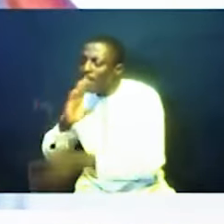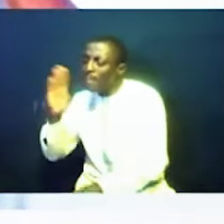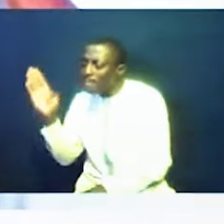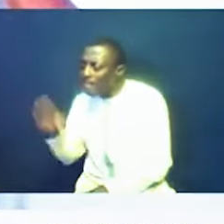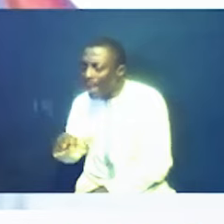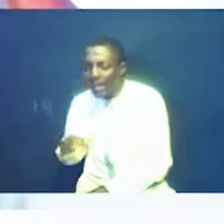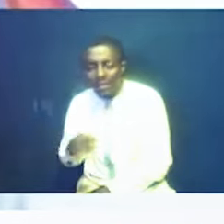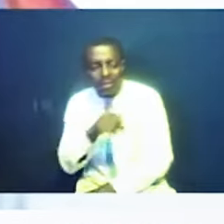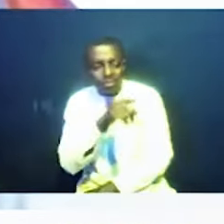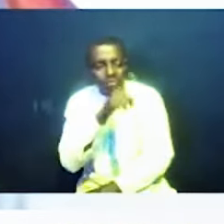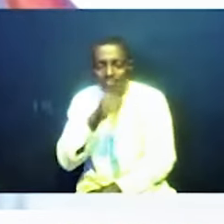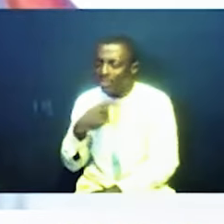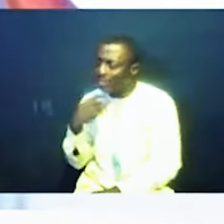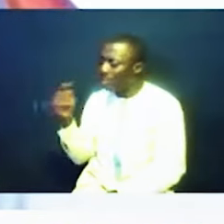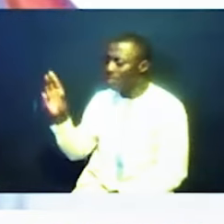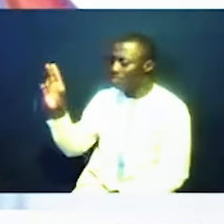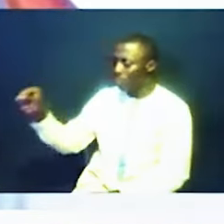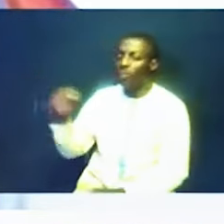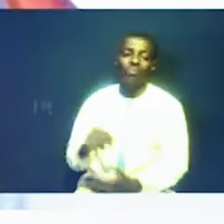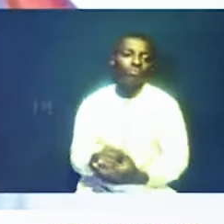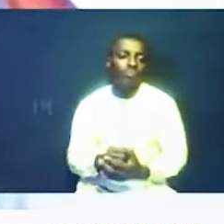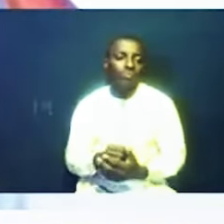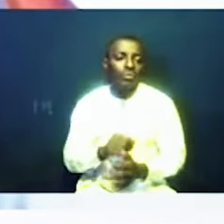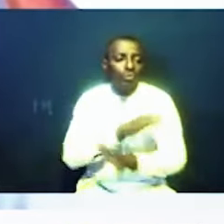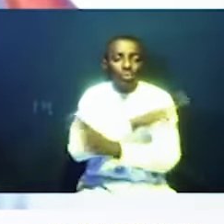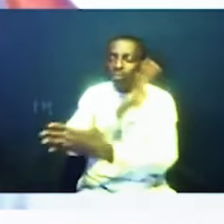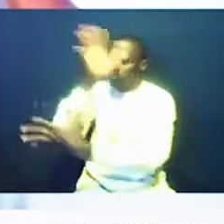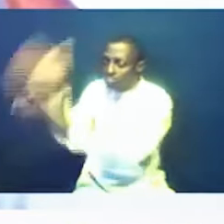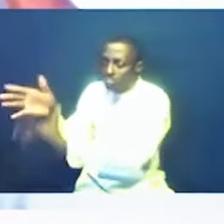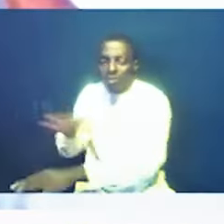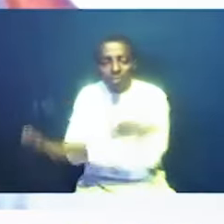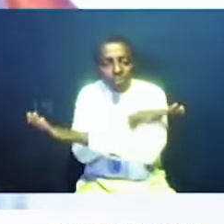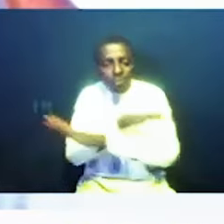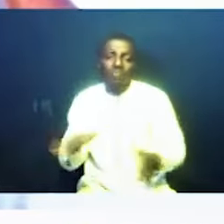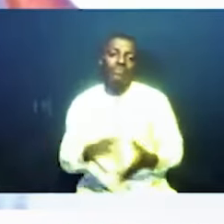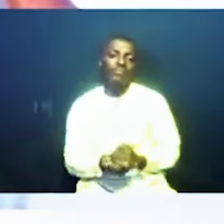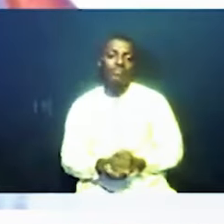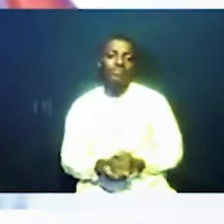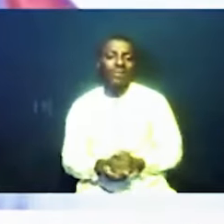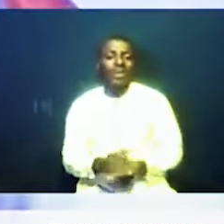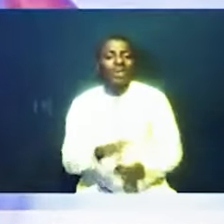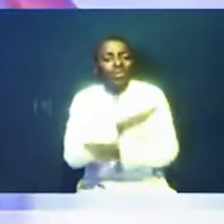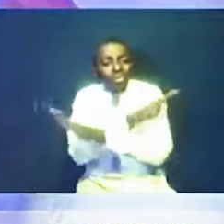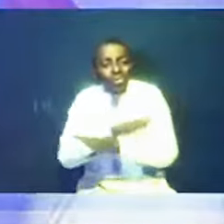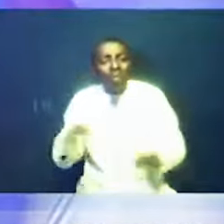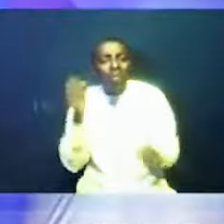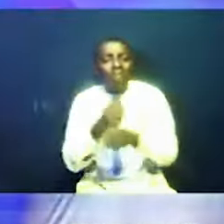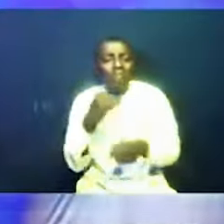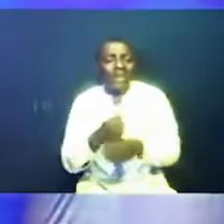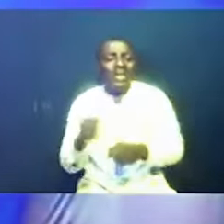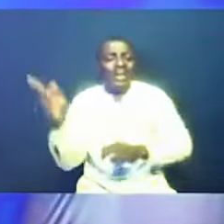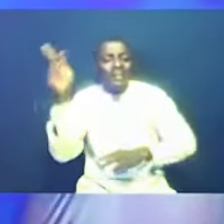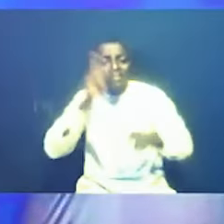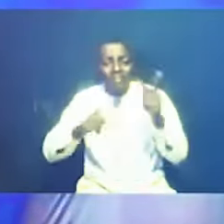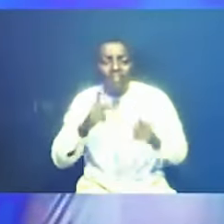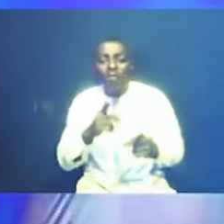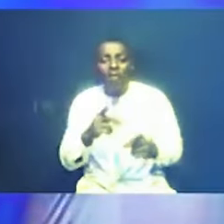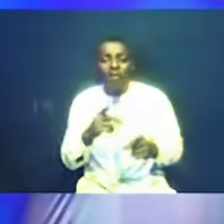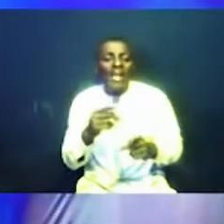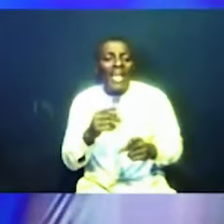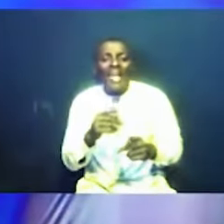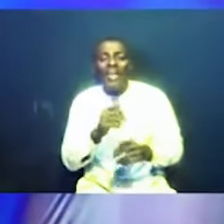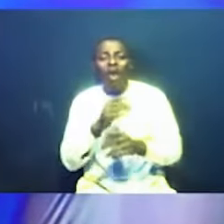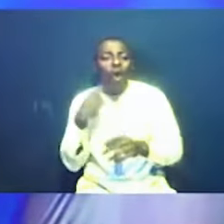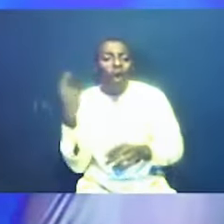Now fear God. Don't be a people pleaser. Now listen, carry your own